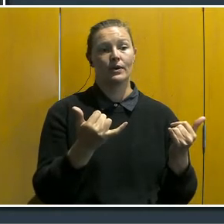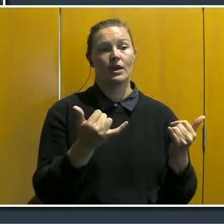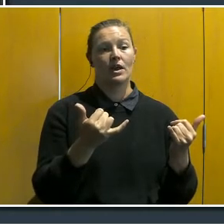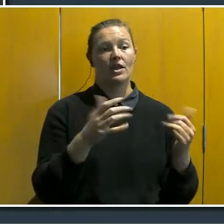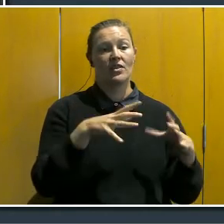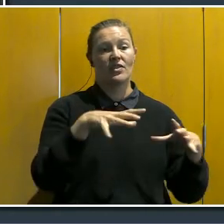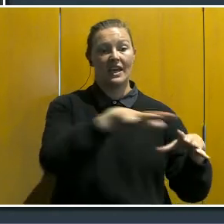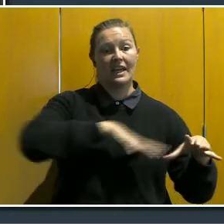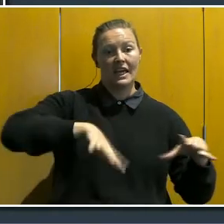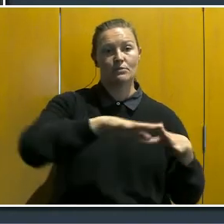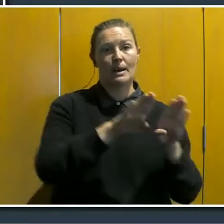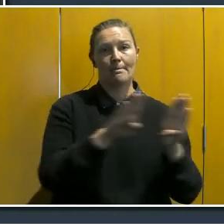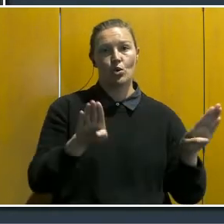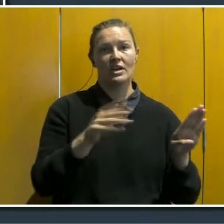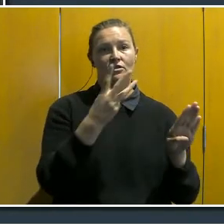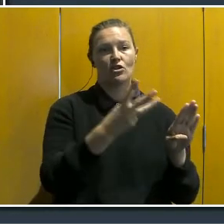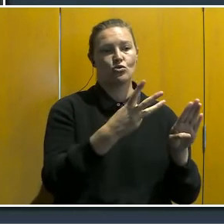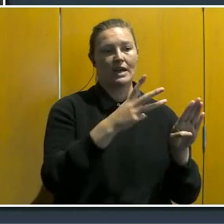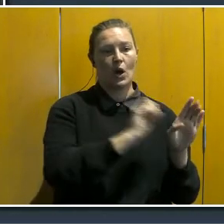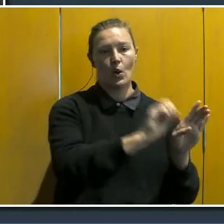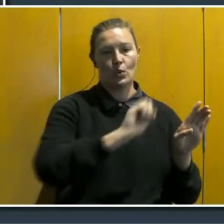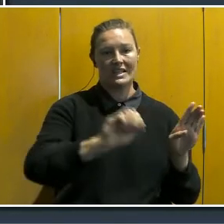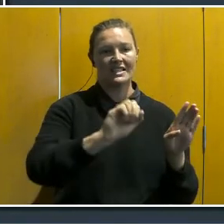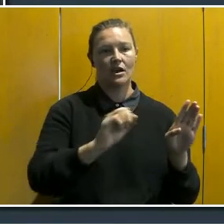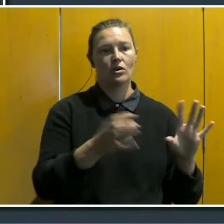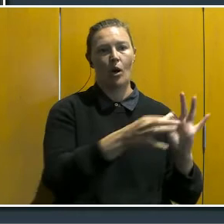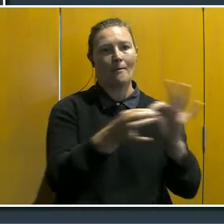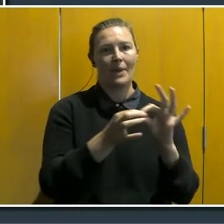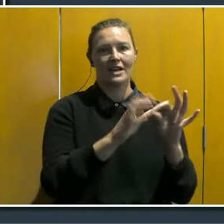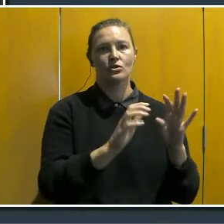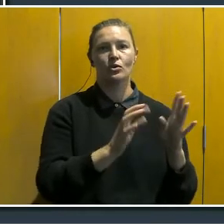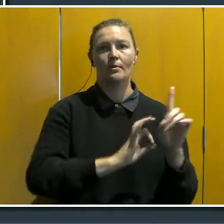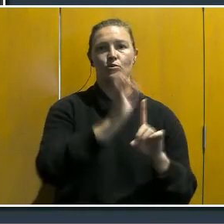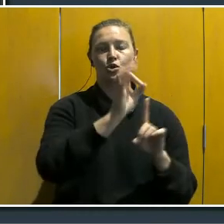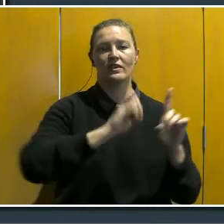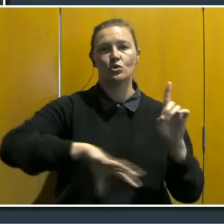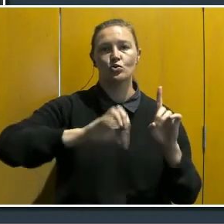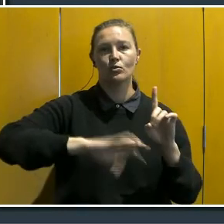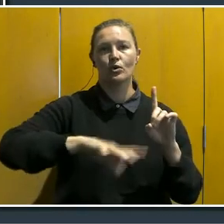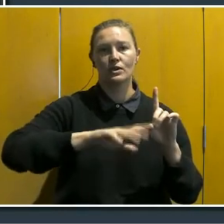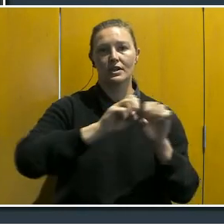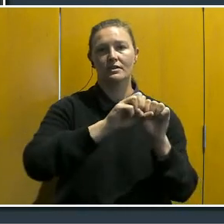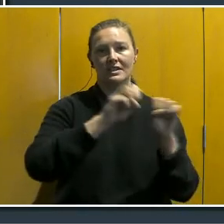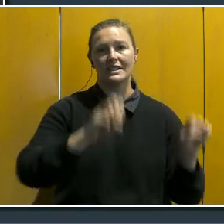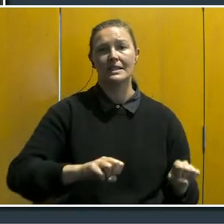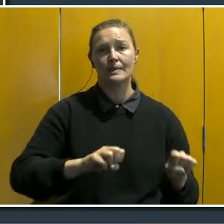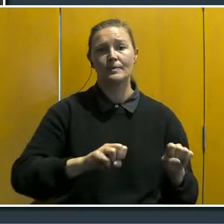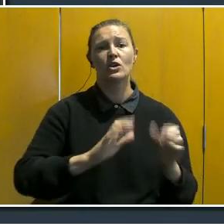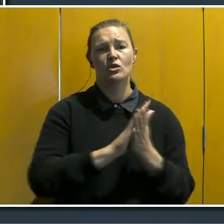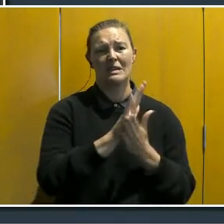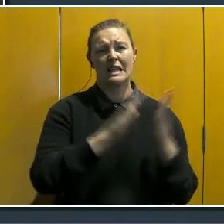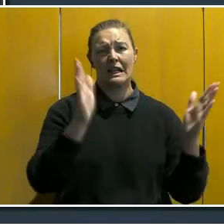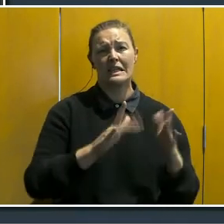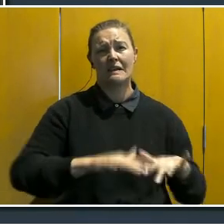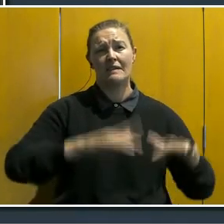the three property owners combined to improve the stormwater disposal and minimise the effects of the flooding by